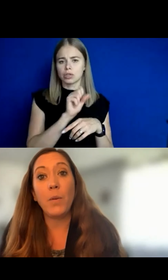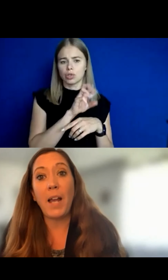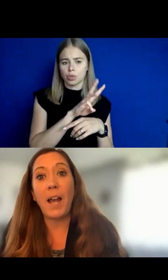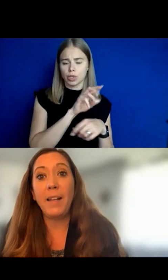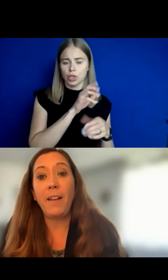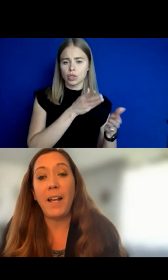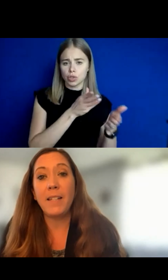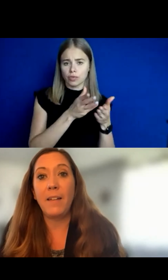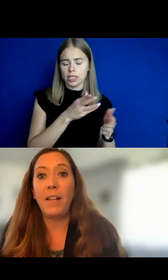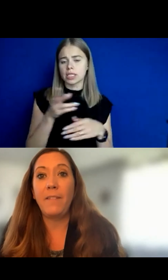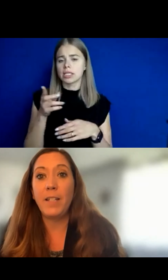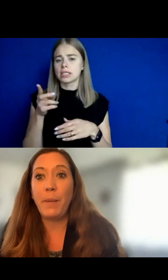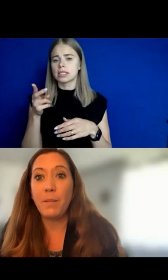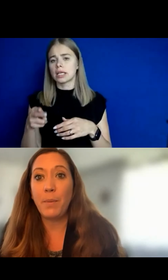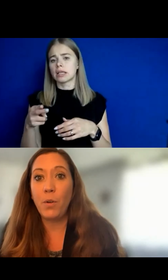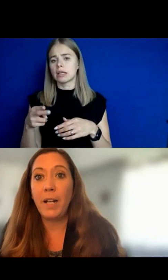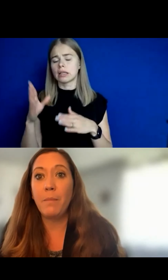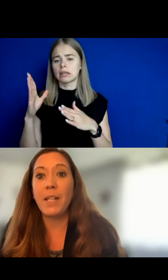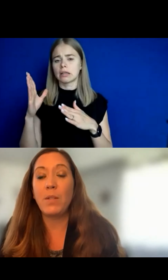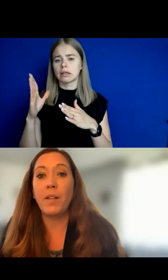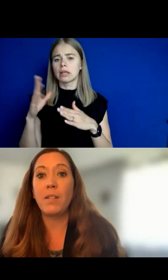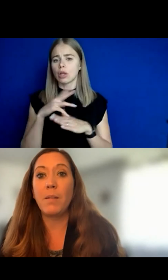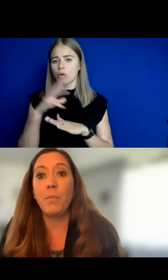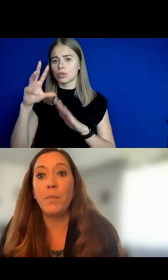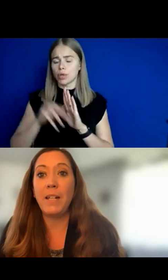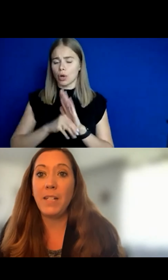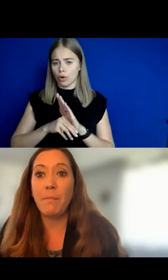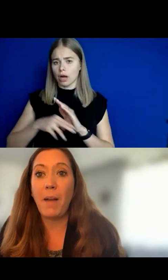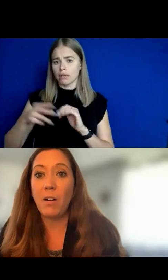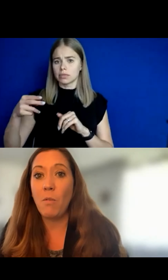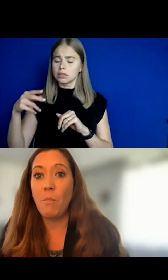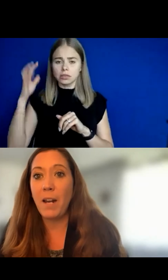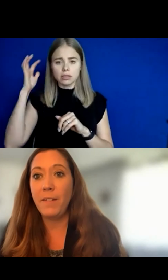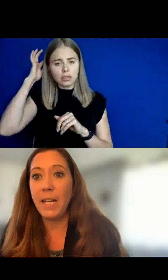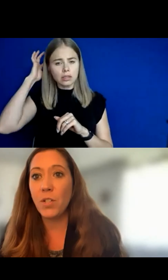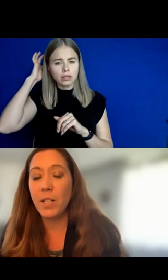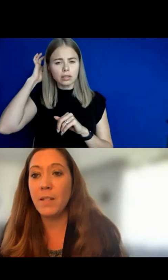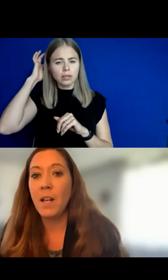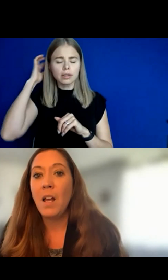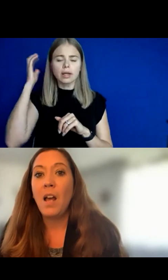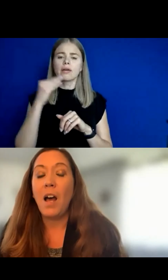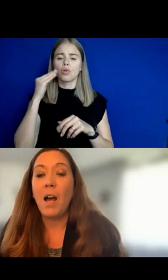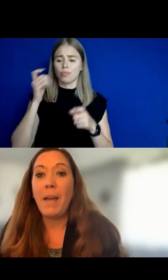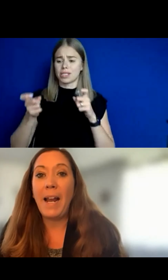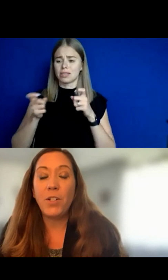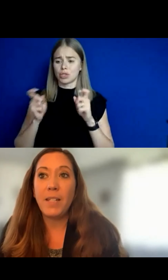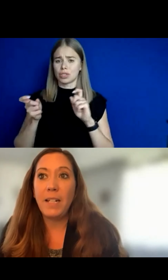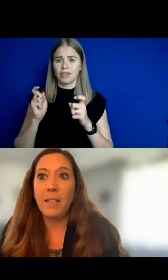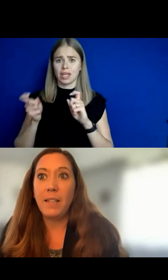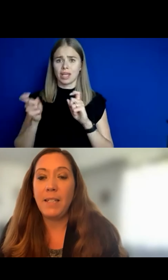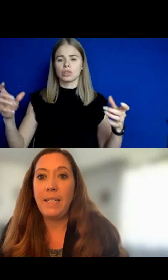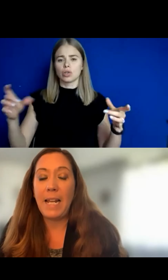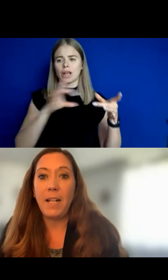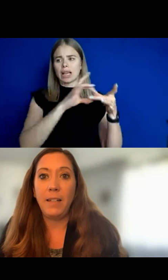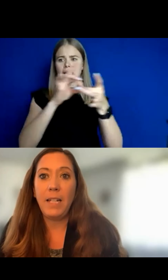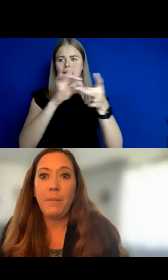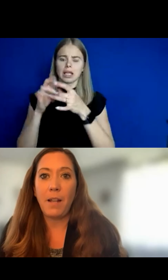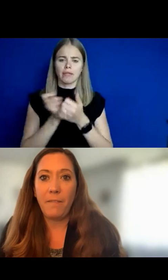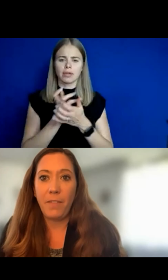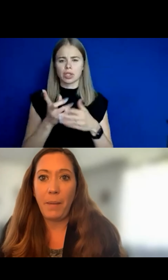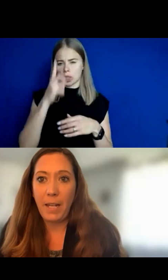and then those highest level evidence-based programs, as well as some home safety and minor home modifications. And I just think that this